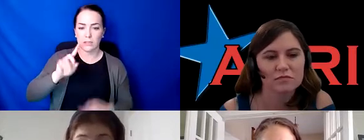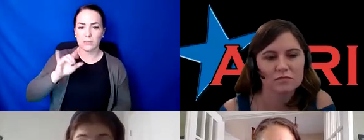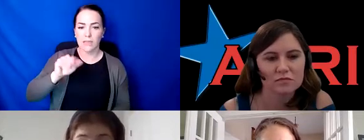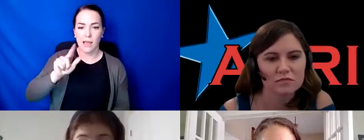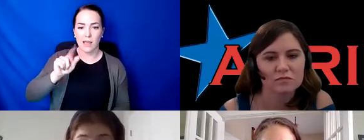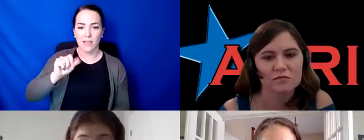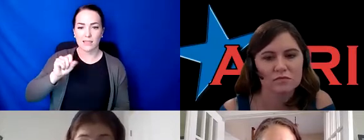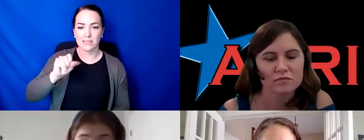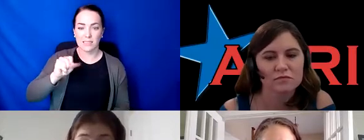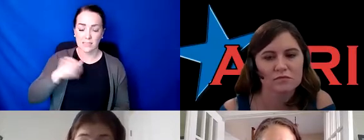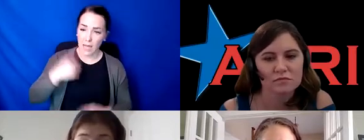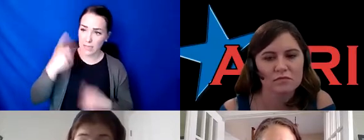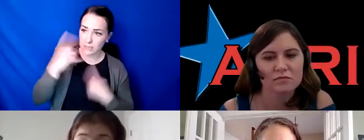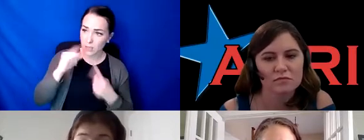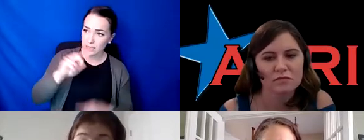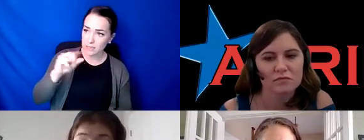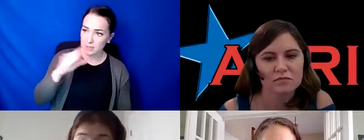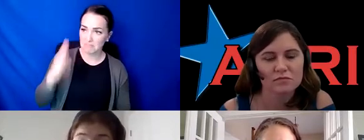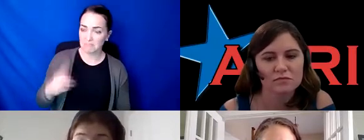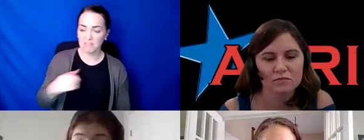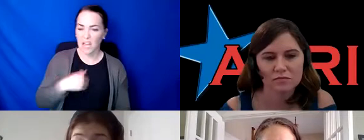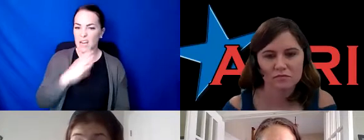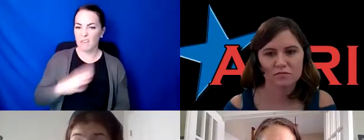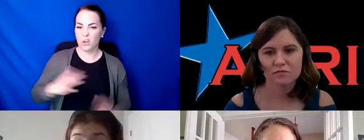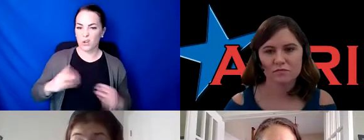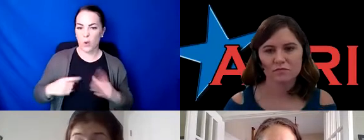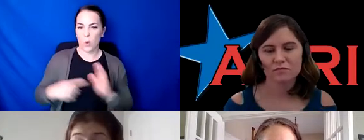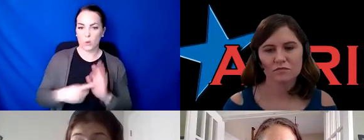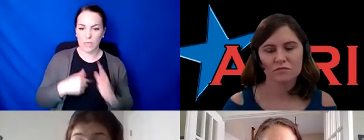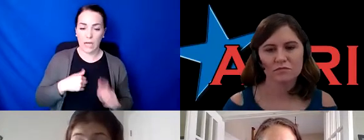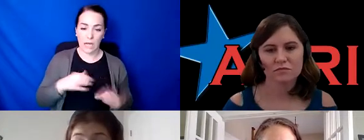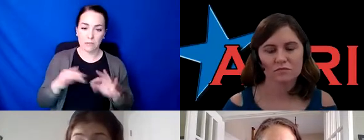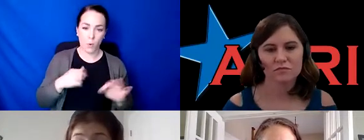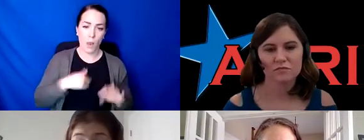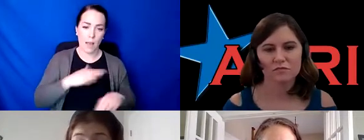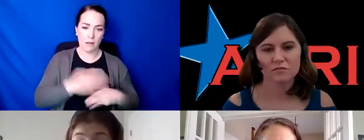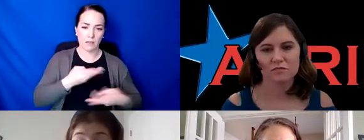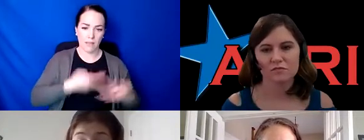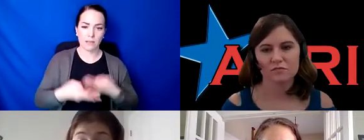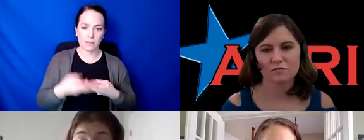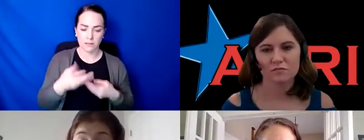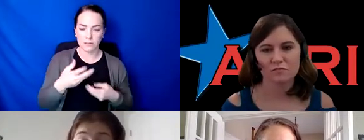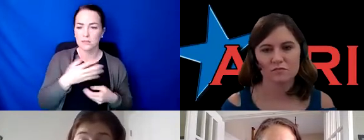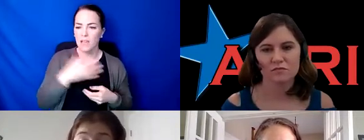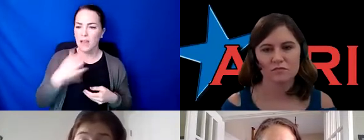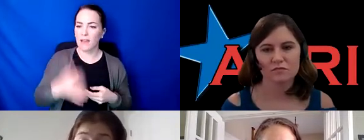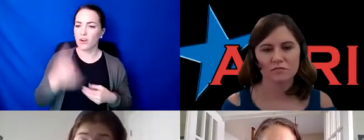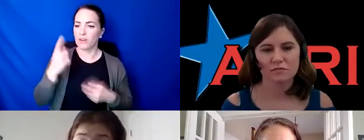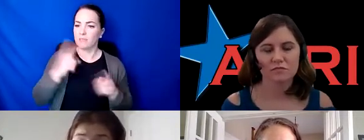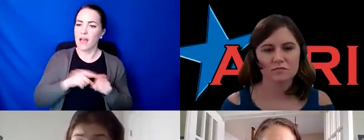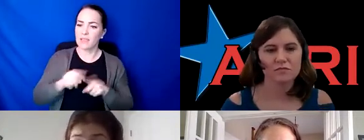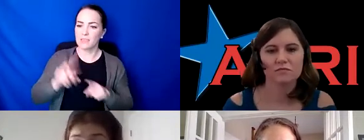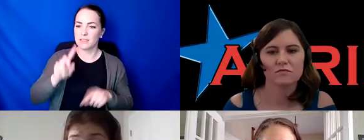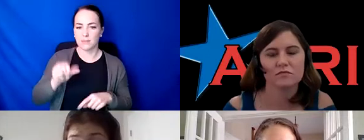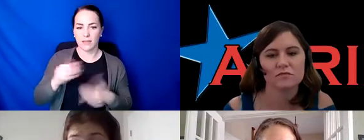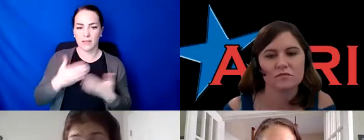I never like owned it and said, oh, I just said I was on dialysis, and I never took it as like a disability type thing. And